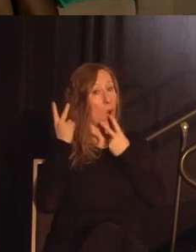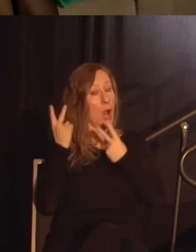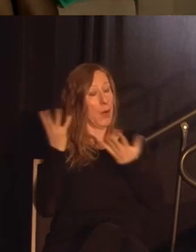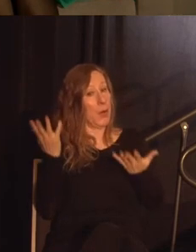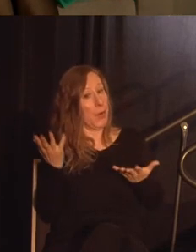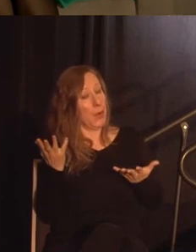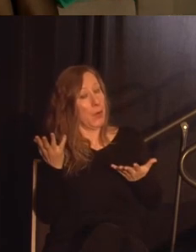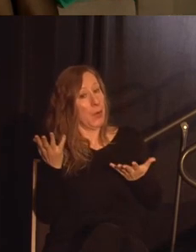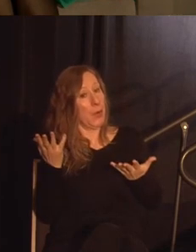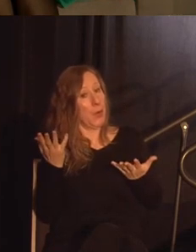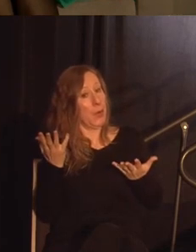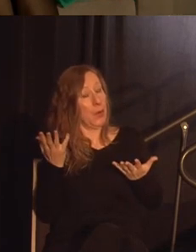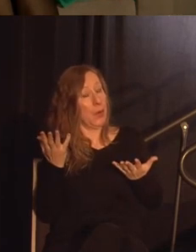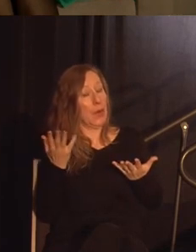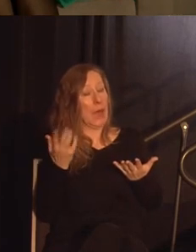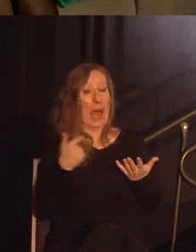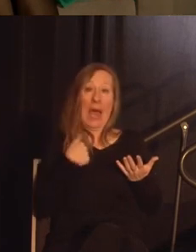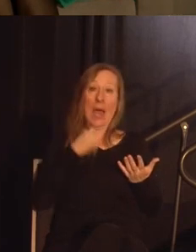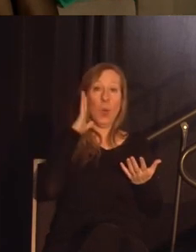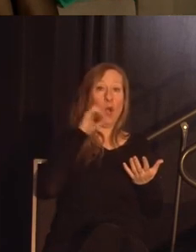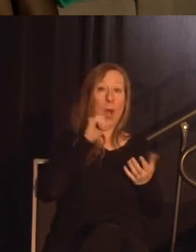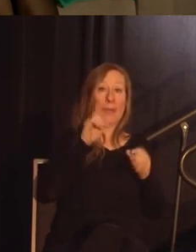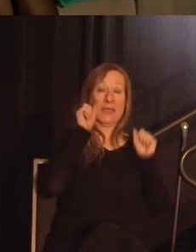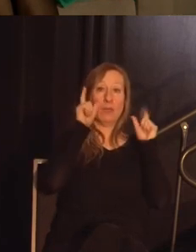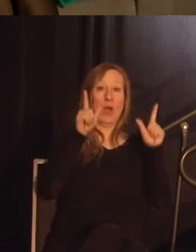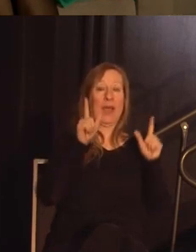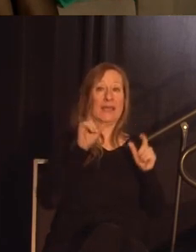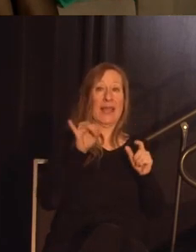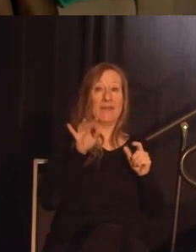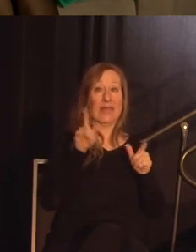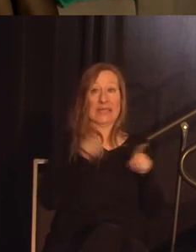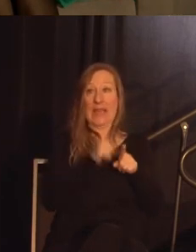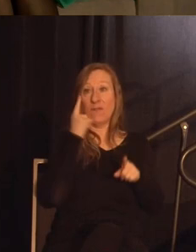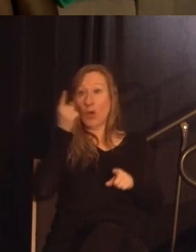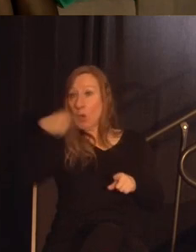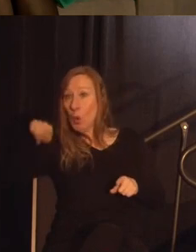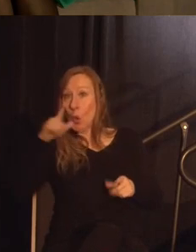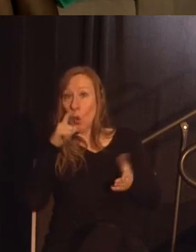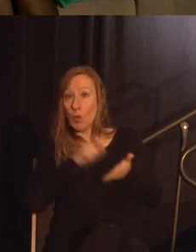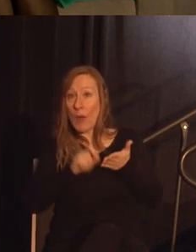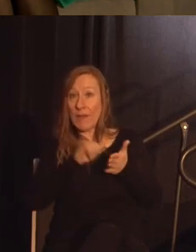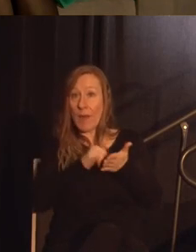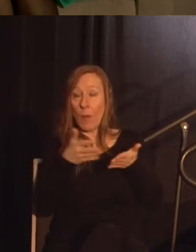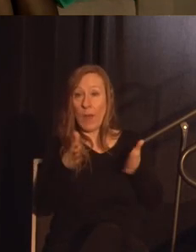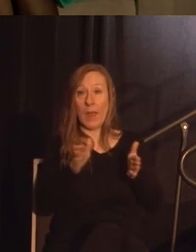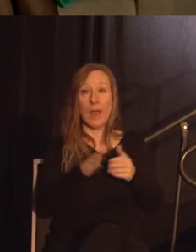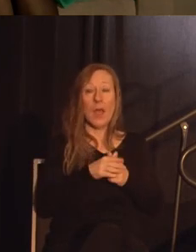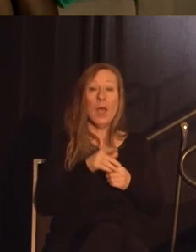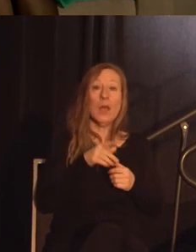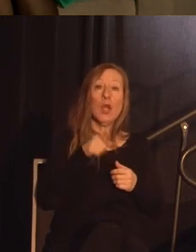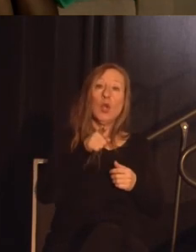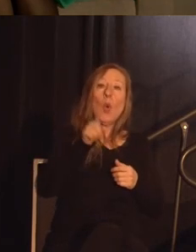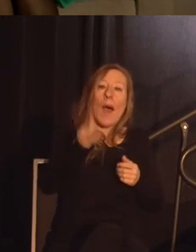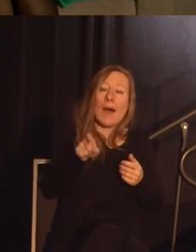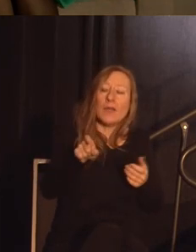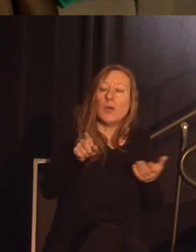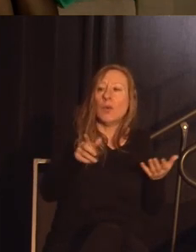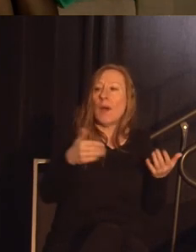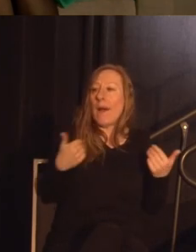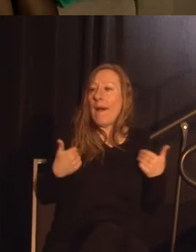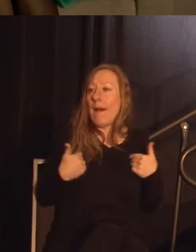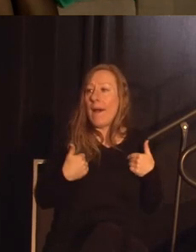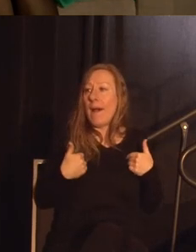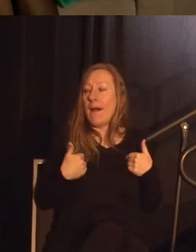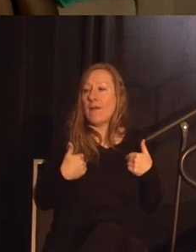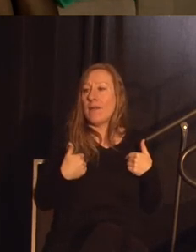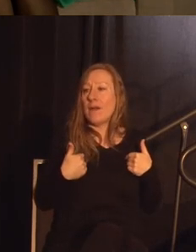I shouldn't say that, but I wouldn't be surprised if this was similar for people who do this kind of writing. You have to have